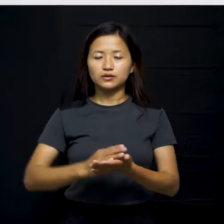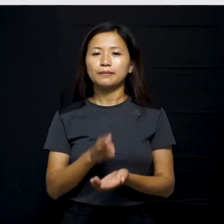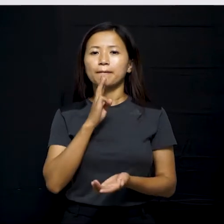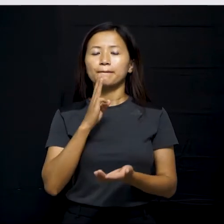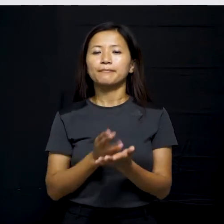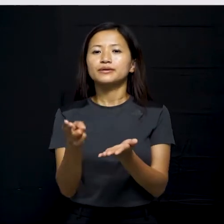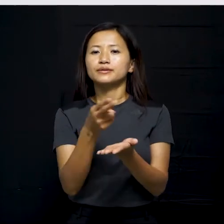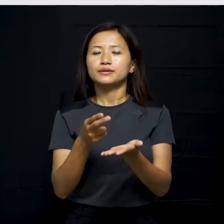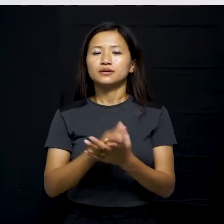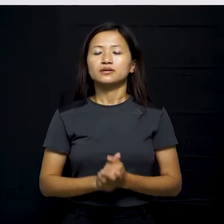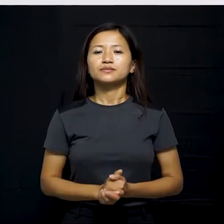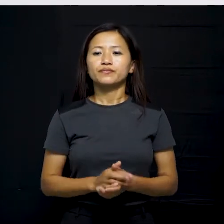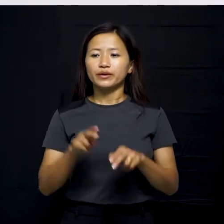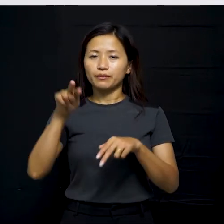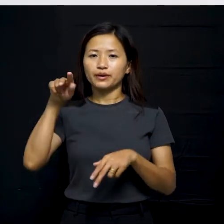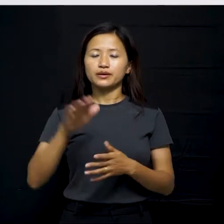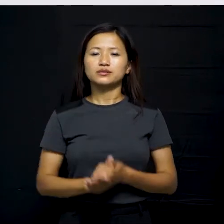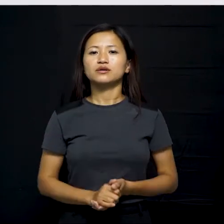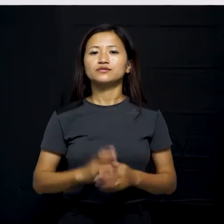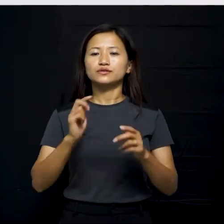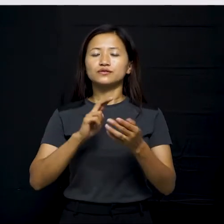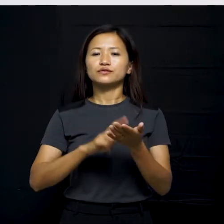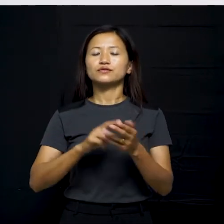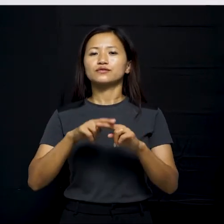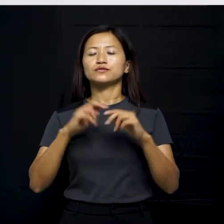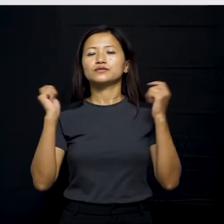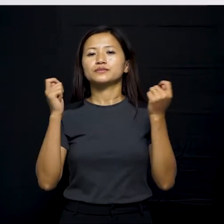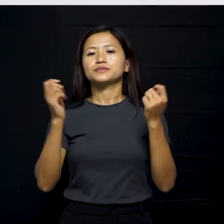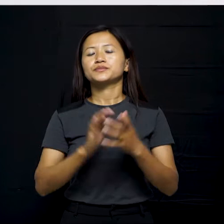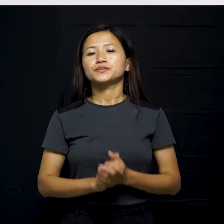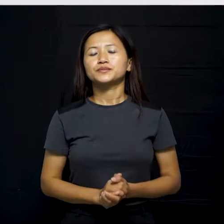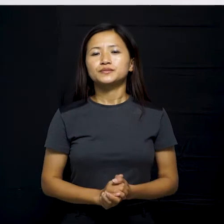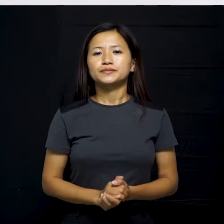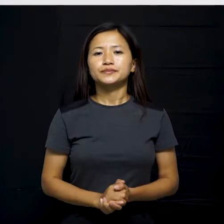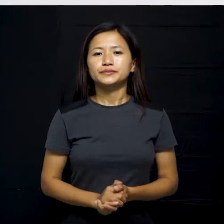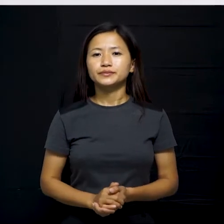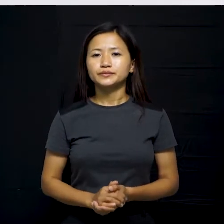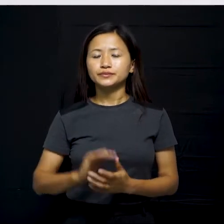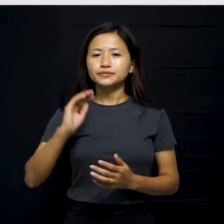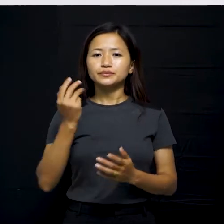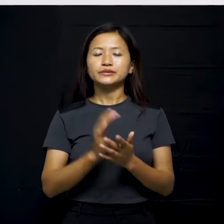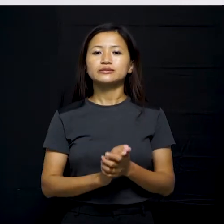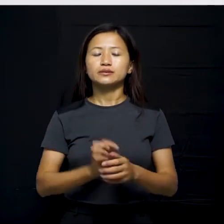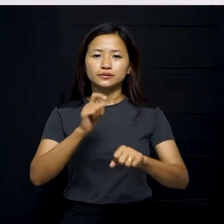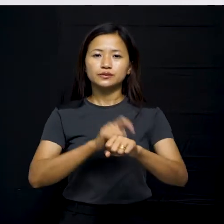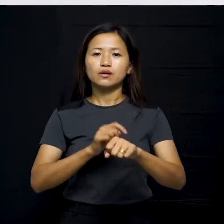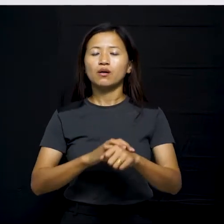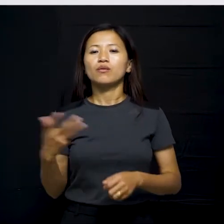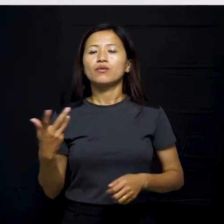that is different meanings of the festivals. So sometimes whenever